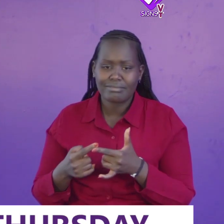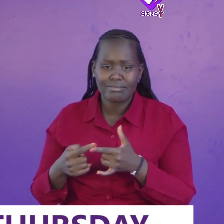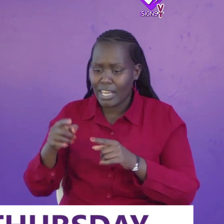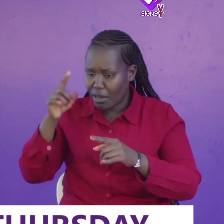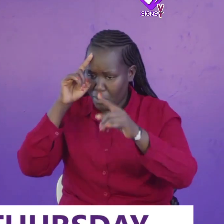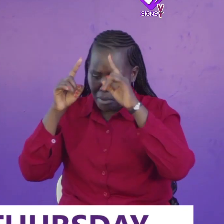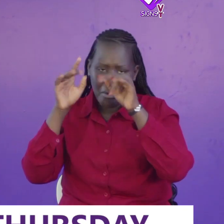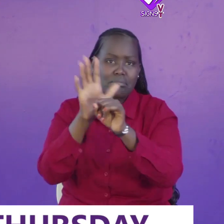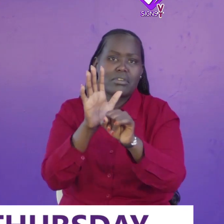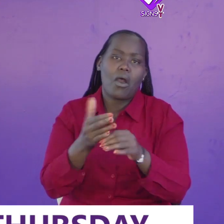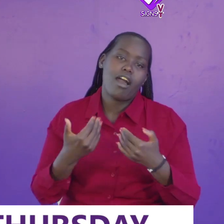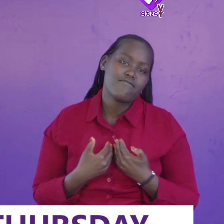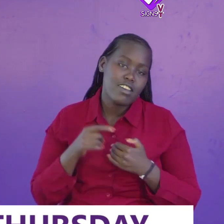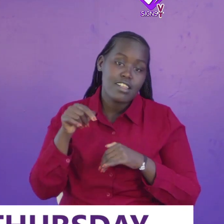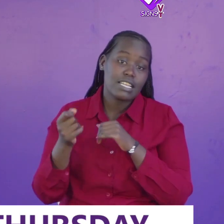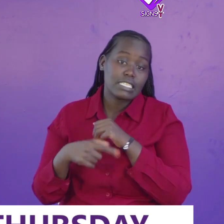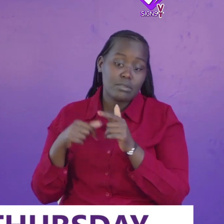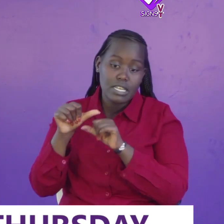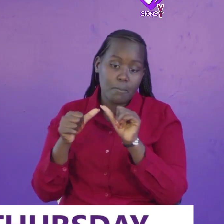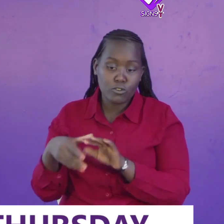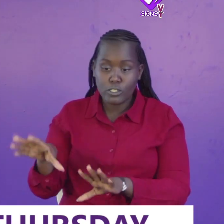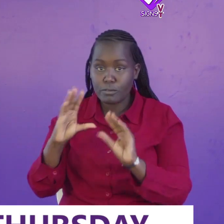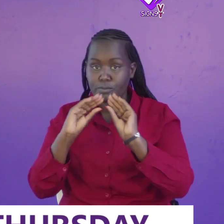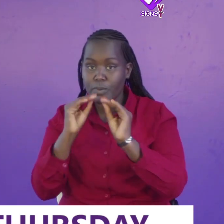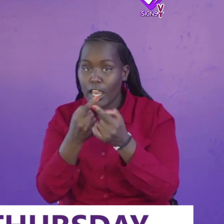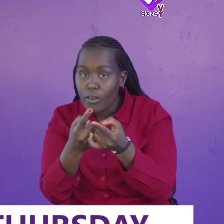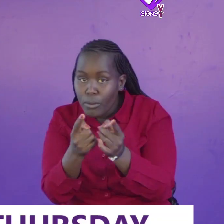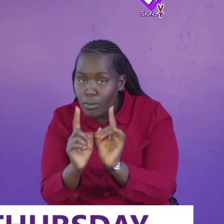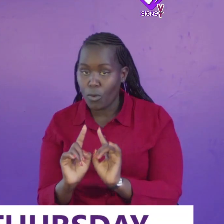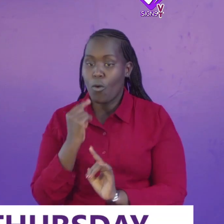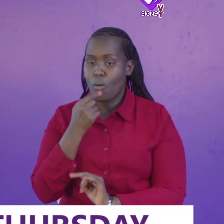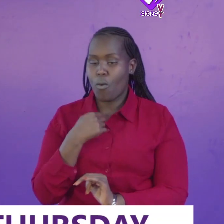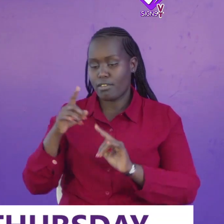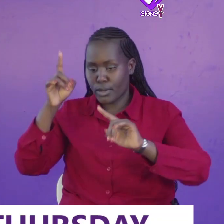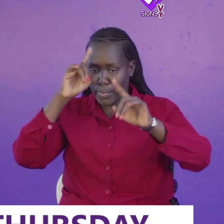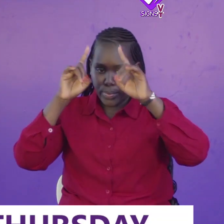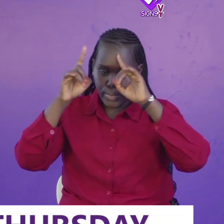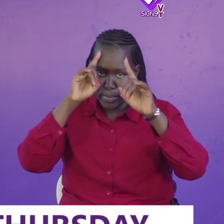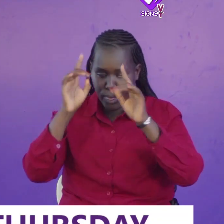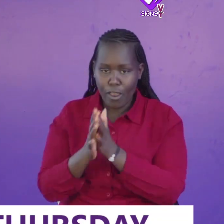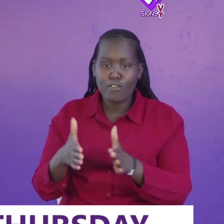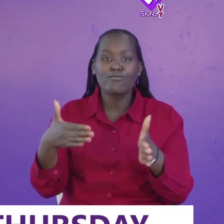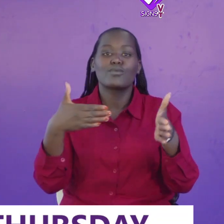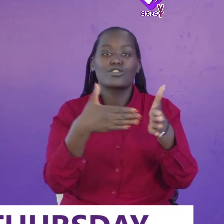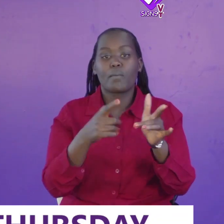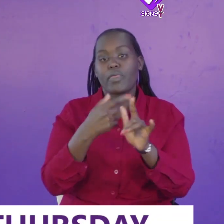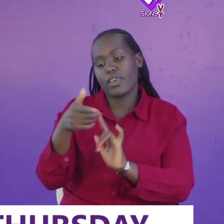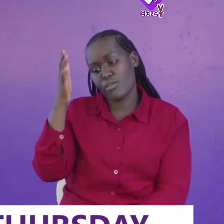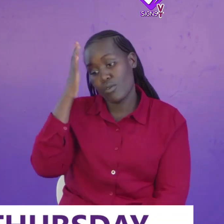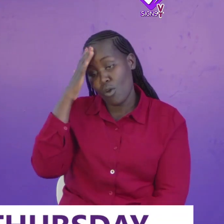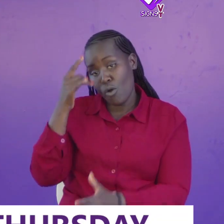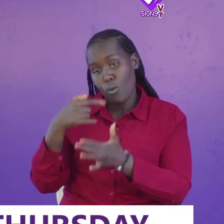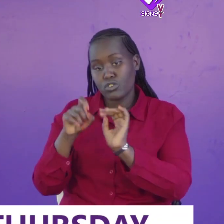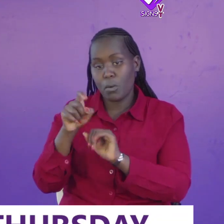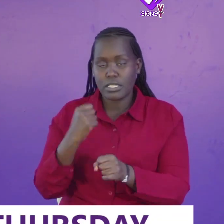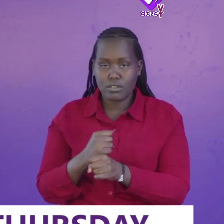So this month is about educating you all wenye mnakwanga na hizo myths, ndio mkome na mjue what you are supposed to do.